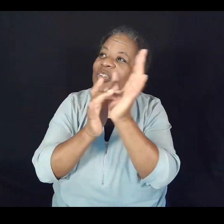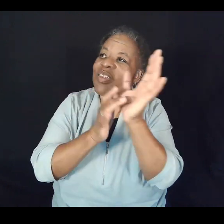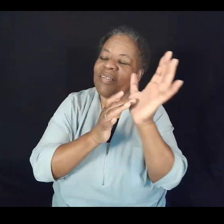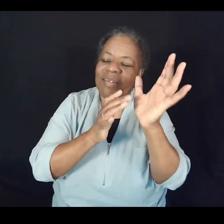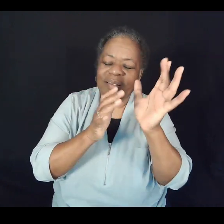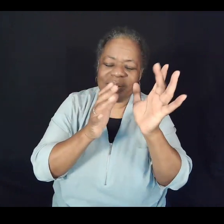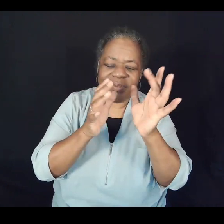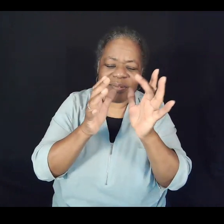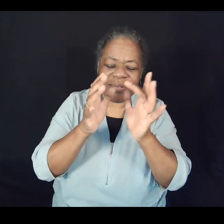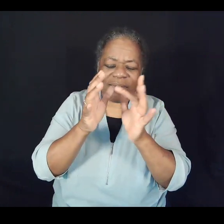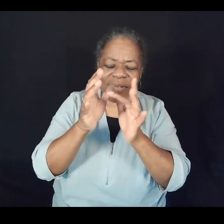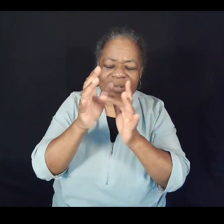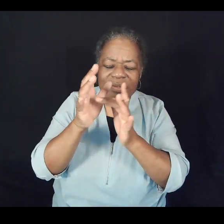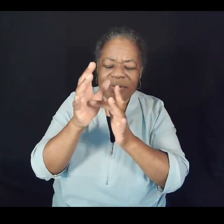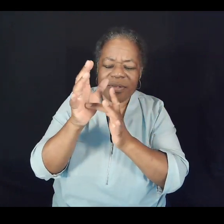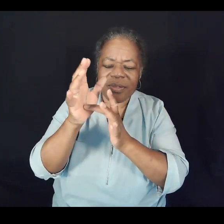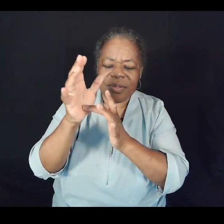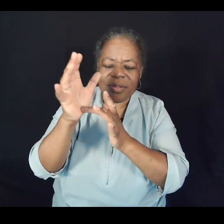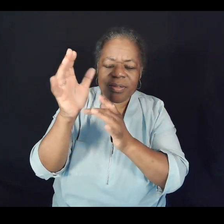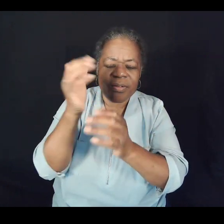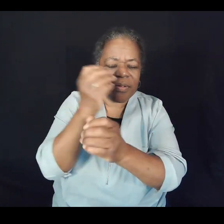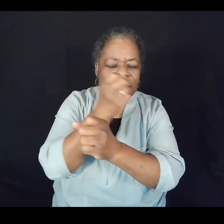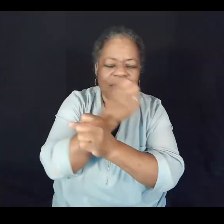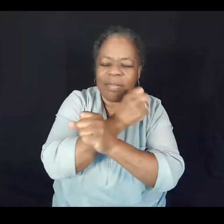Jesus, what a